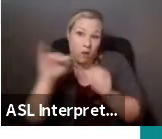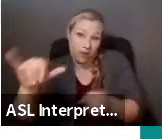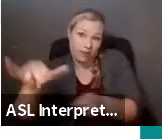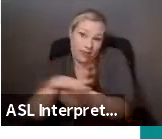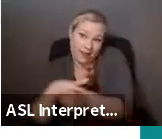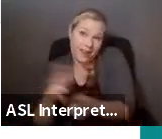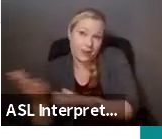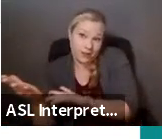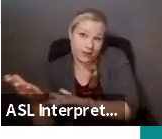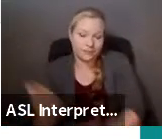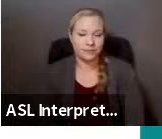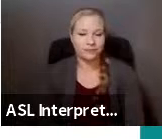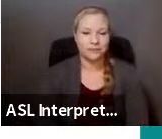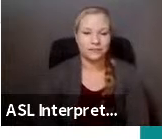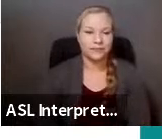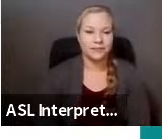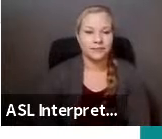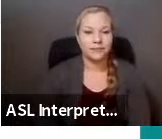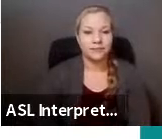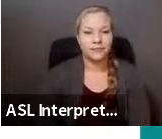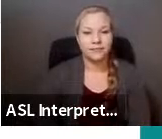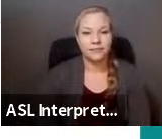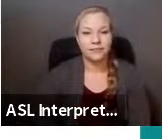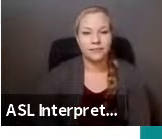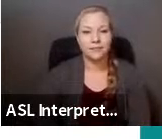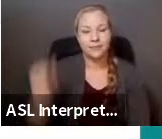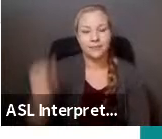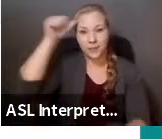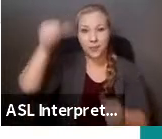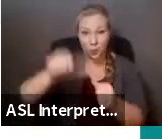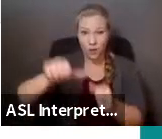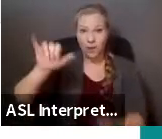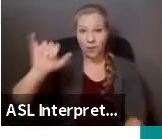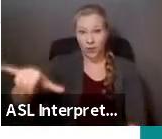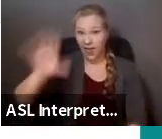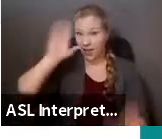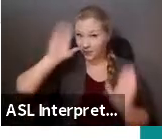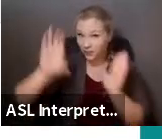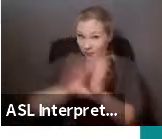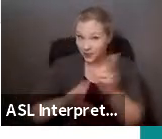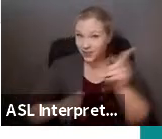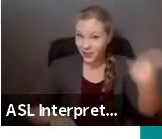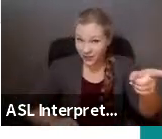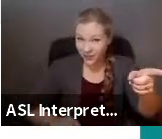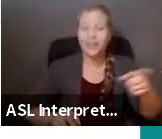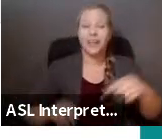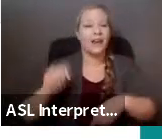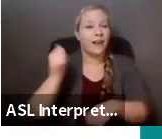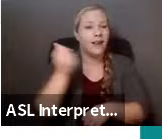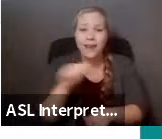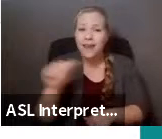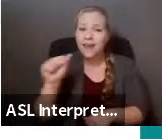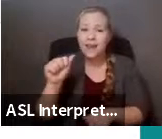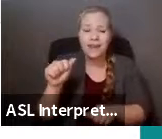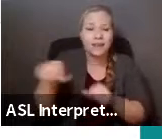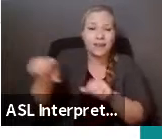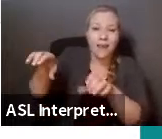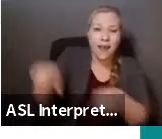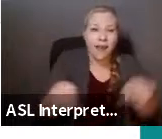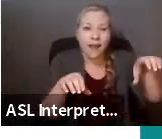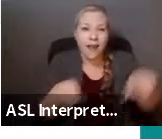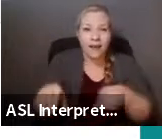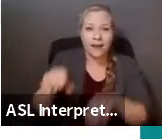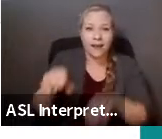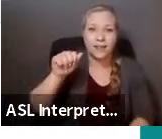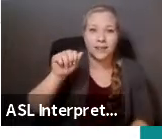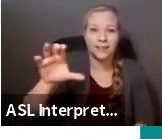Here we go. So just remember this. So this is important. Anytime that we talk about active transportation, we all recognized, and I